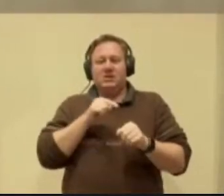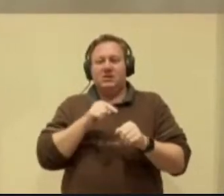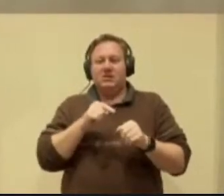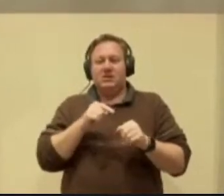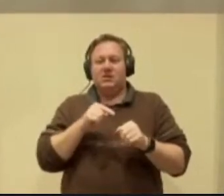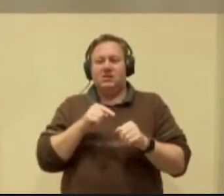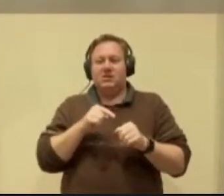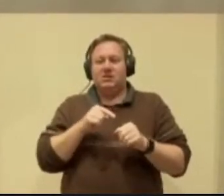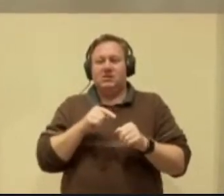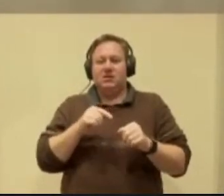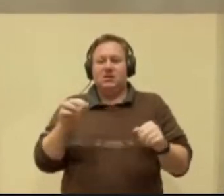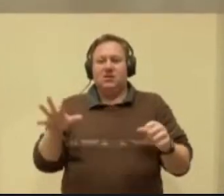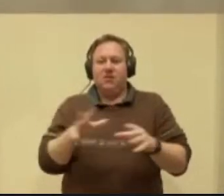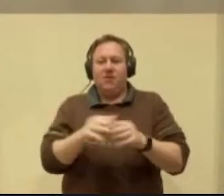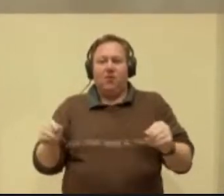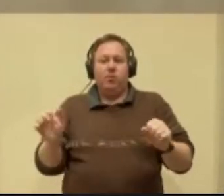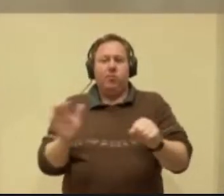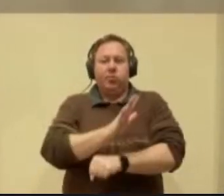foreign